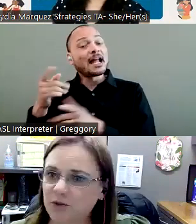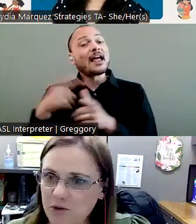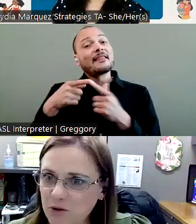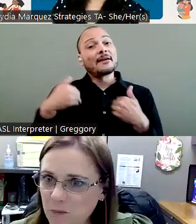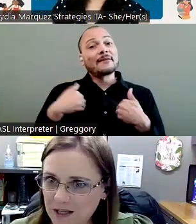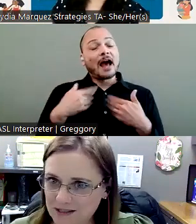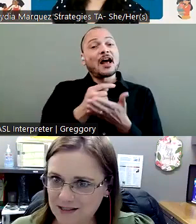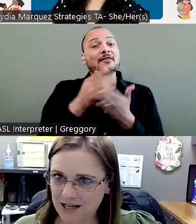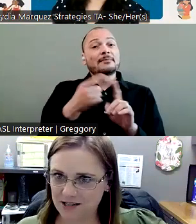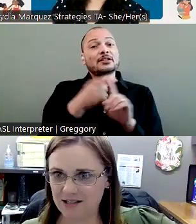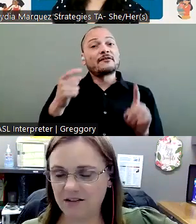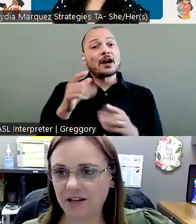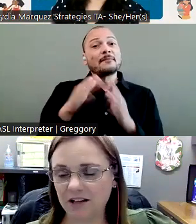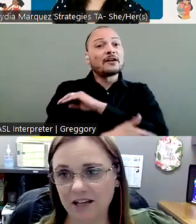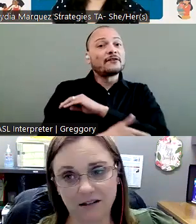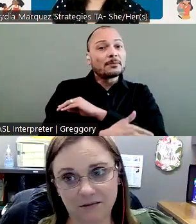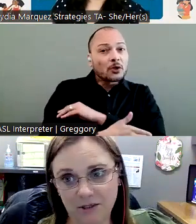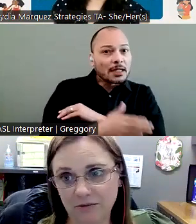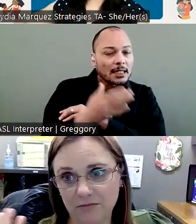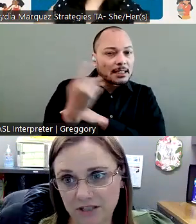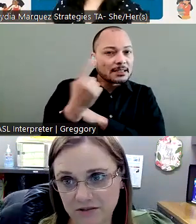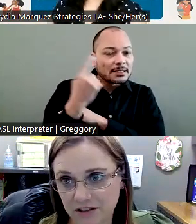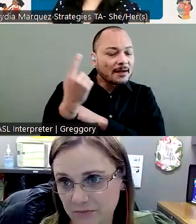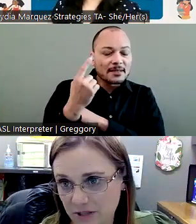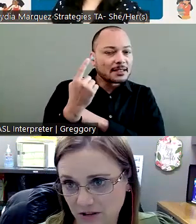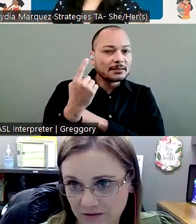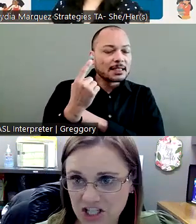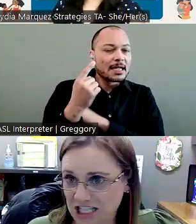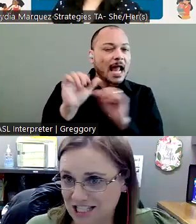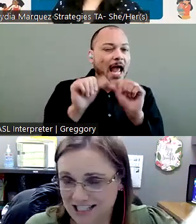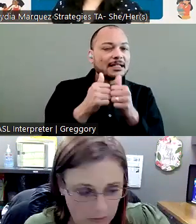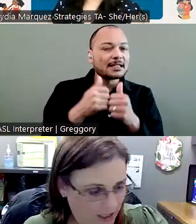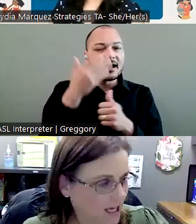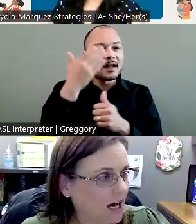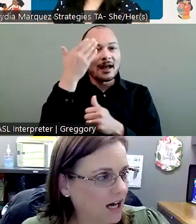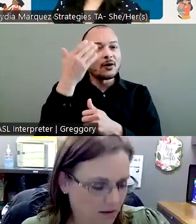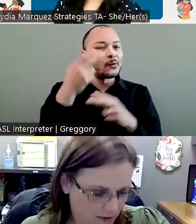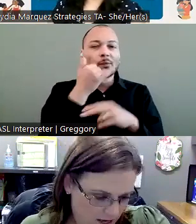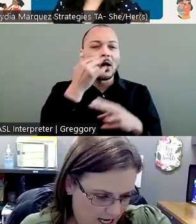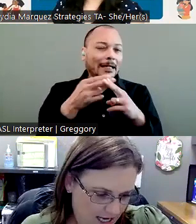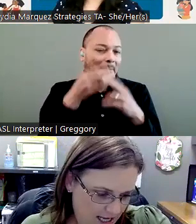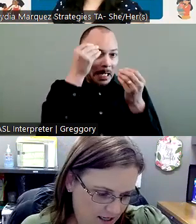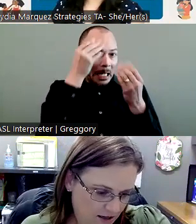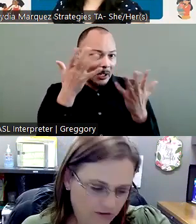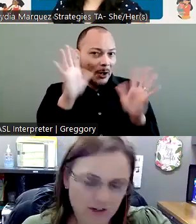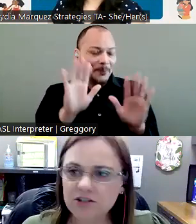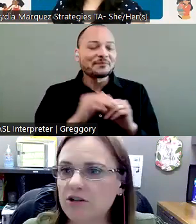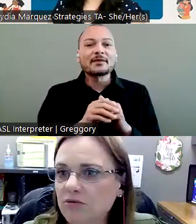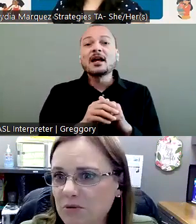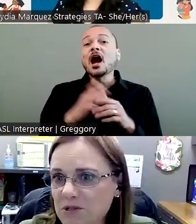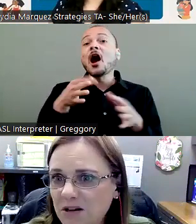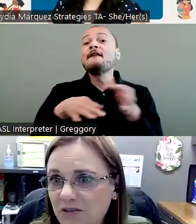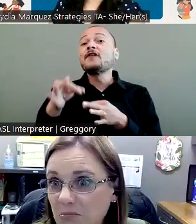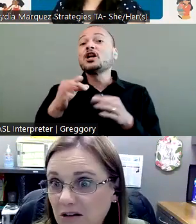therapist from community-based agency. If I got that a little bit wrong, please forgive me, and you'll have the chance to tell me. And a foster